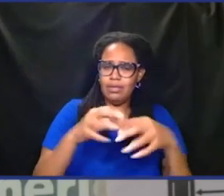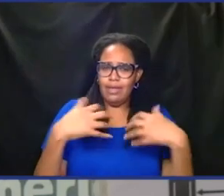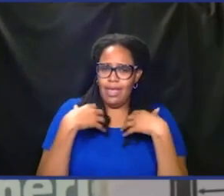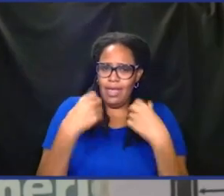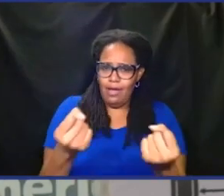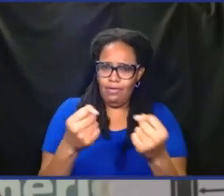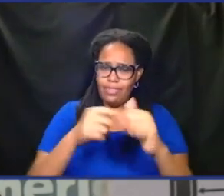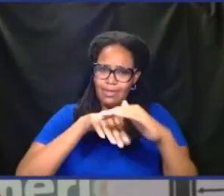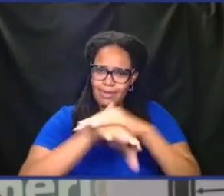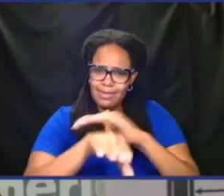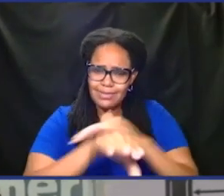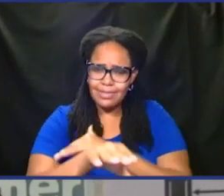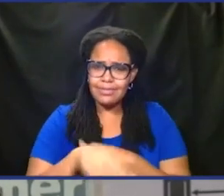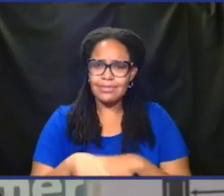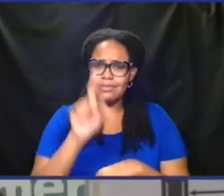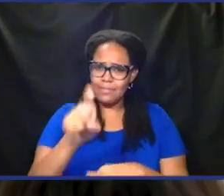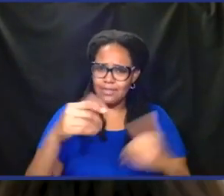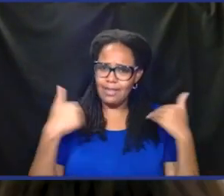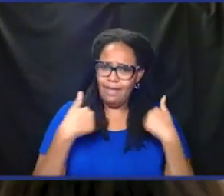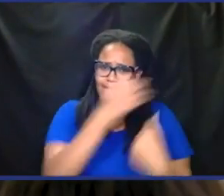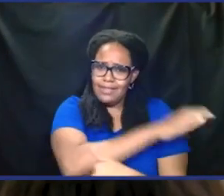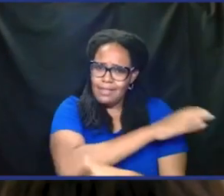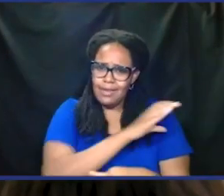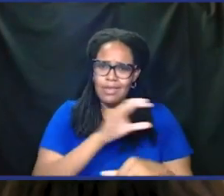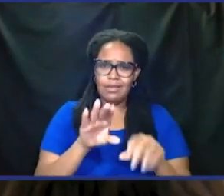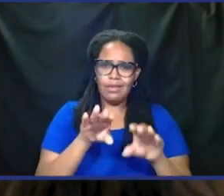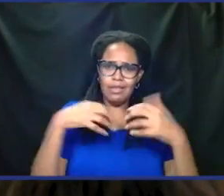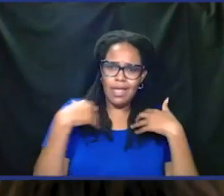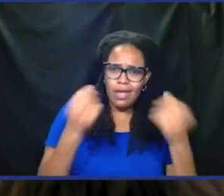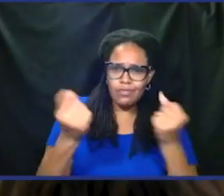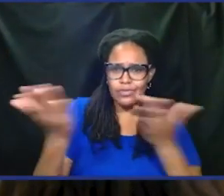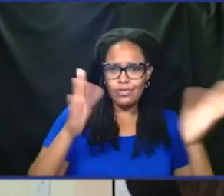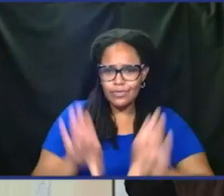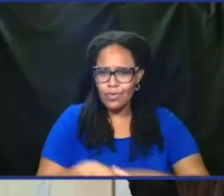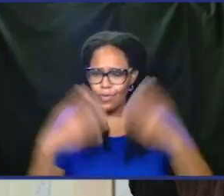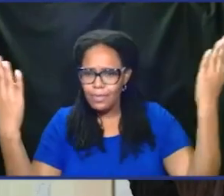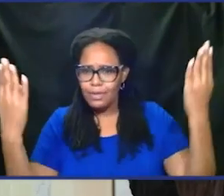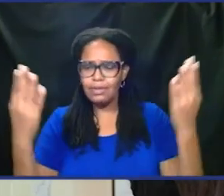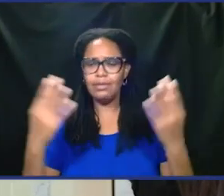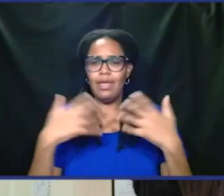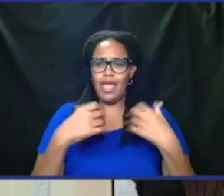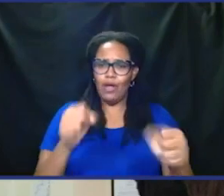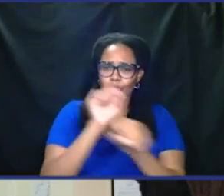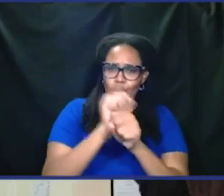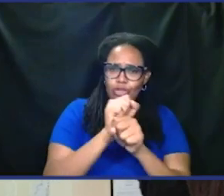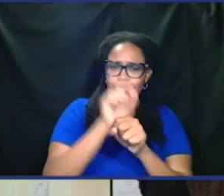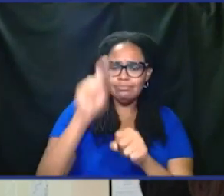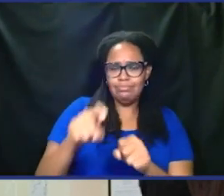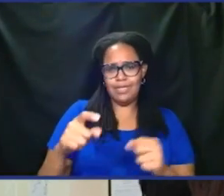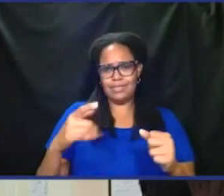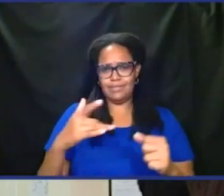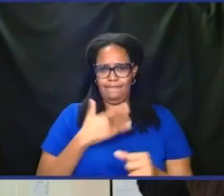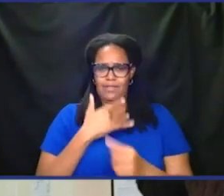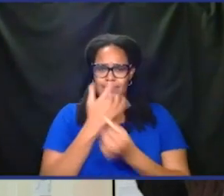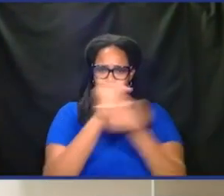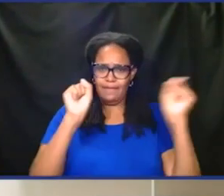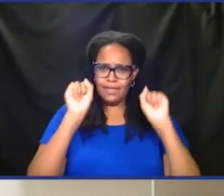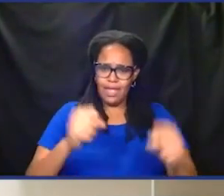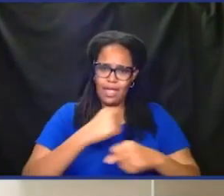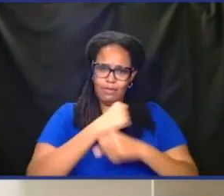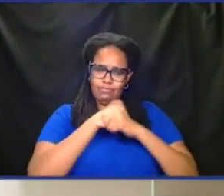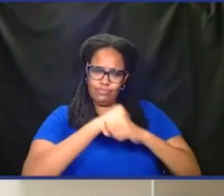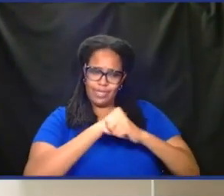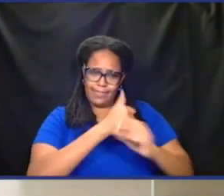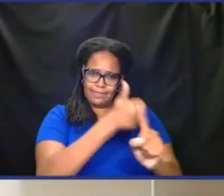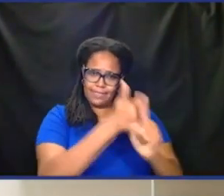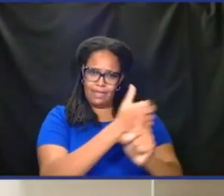Health workers must be skilled and safe to do their jobs effectively and protect themselves and their families.